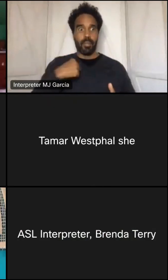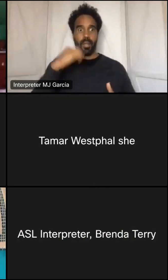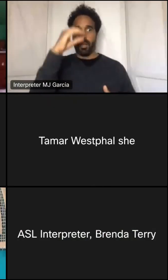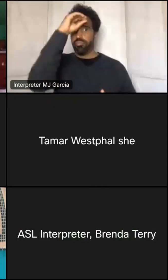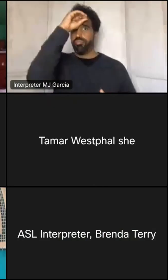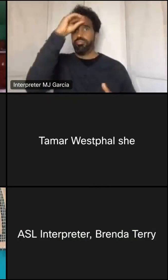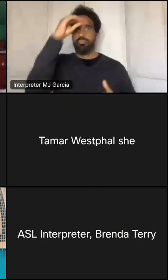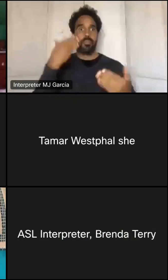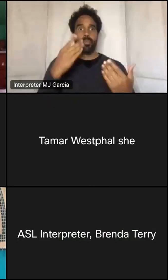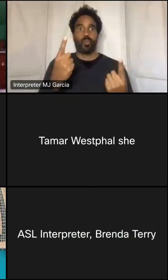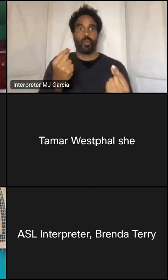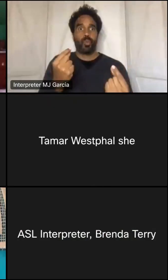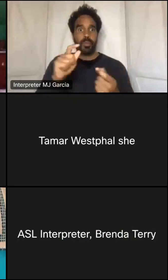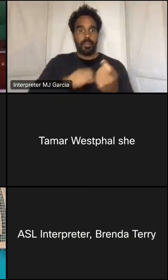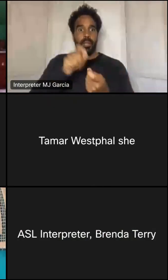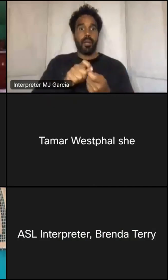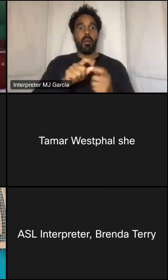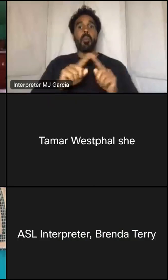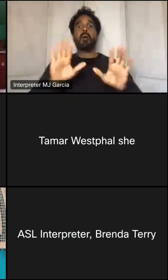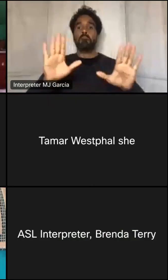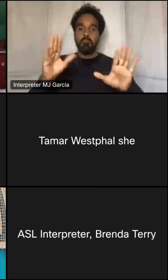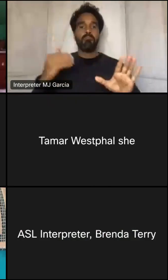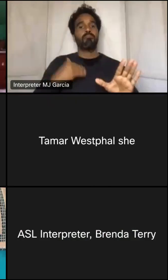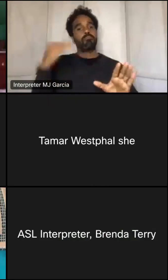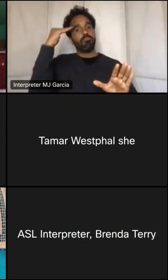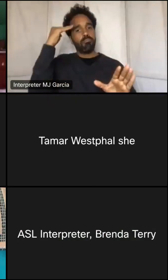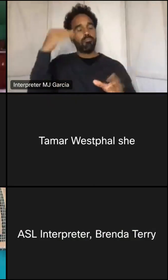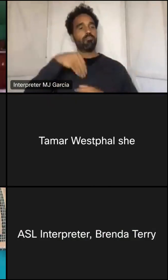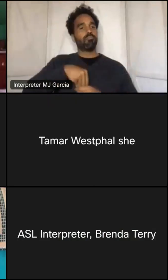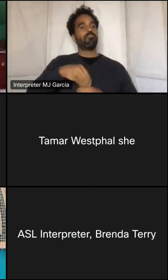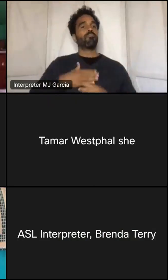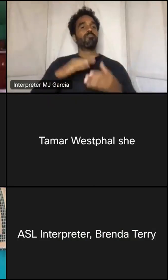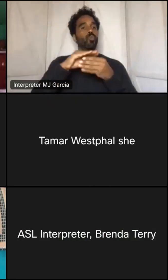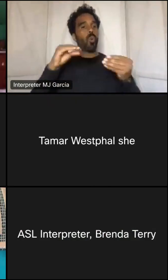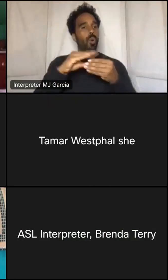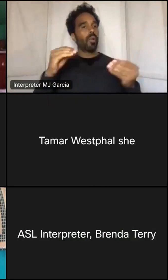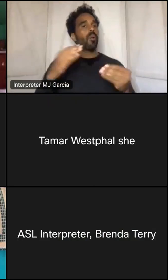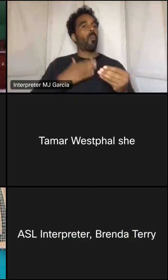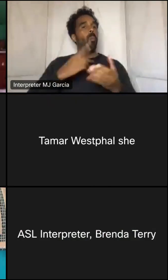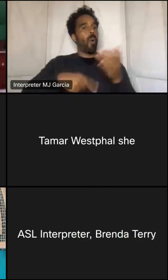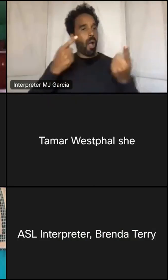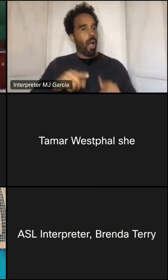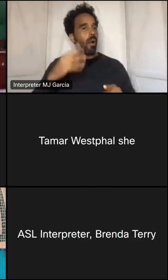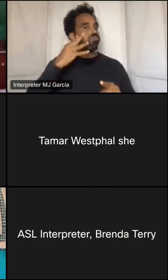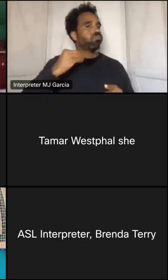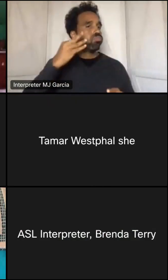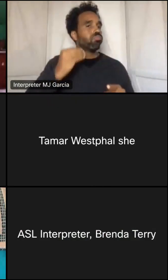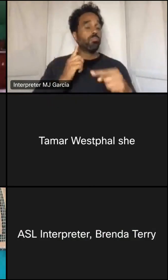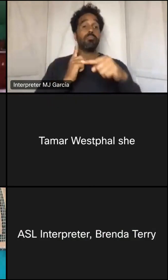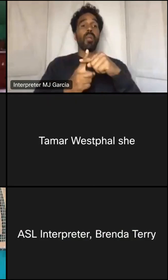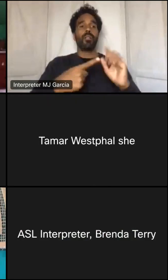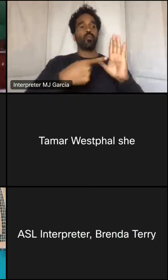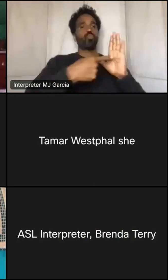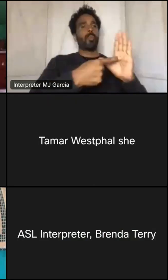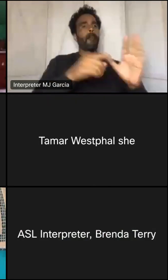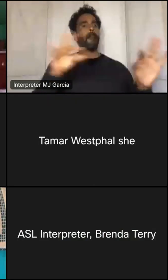But I knew I had a story, and I knew that representation mattered, because of just how I felt about the young people